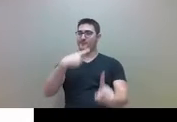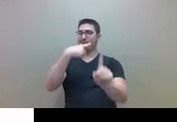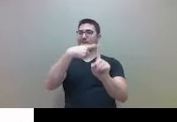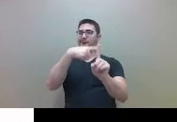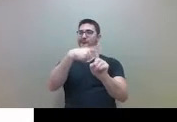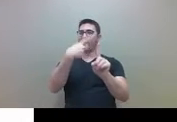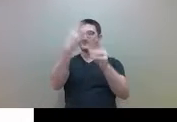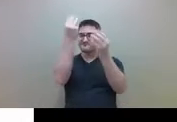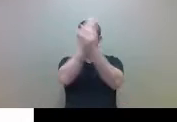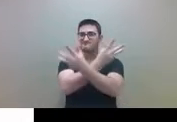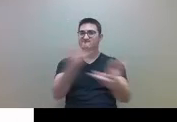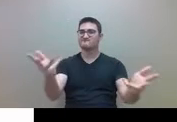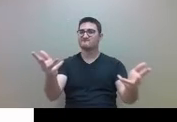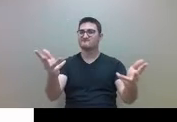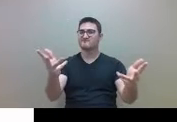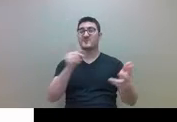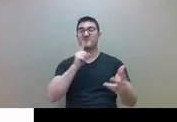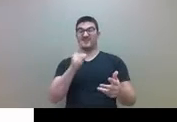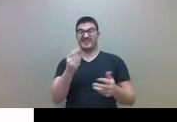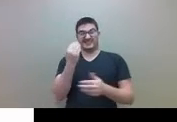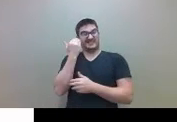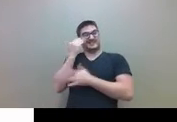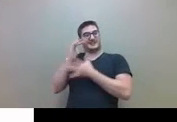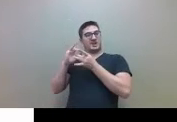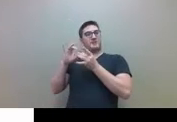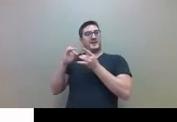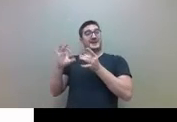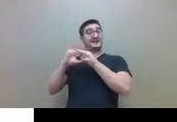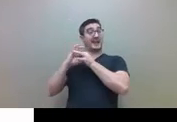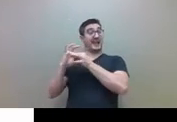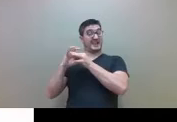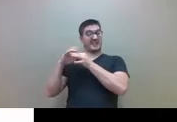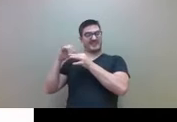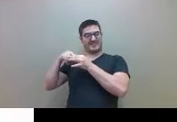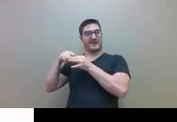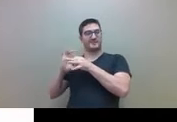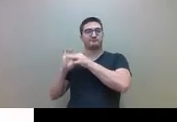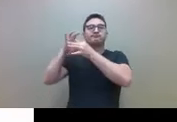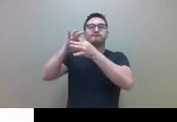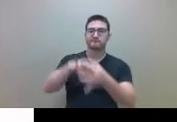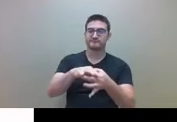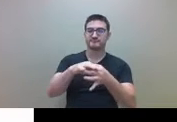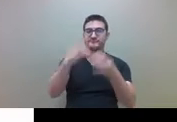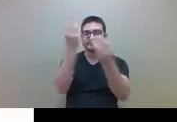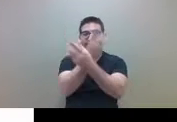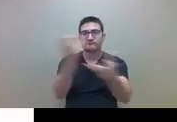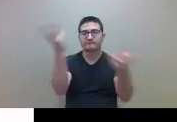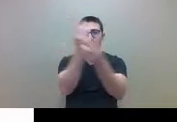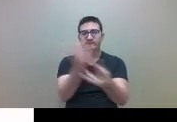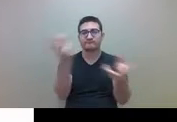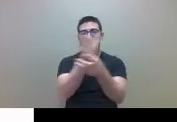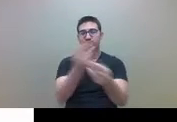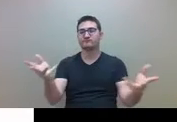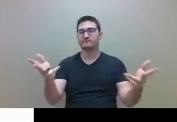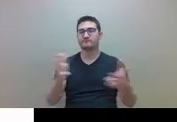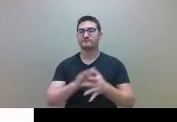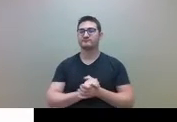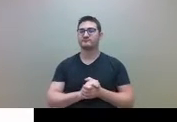with that staying connected. Support groups are a great way. And, we did have interesting